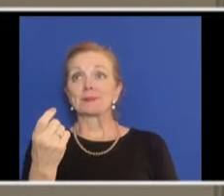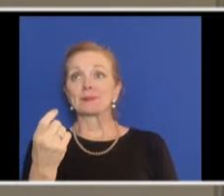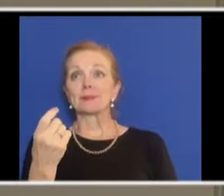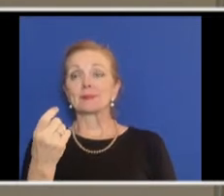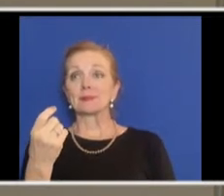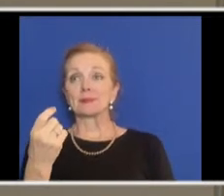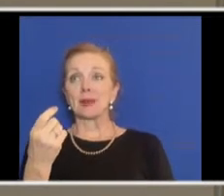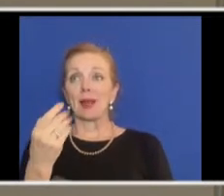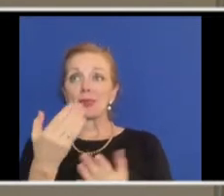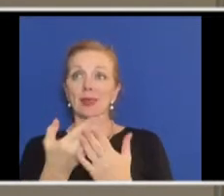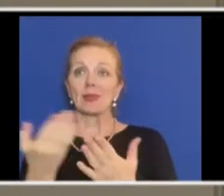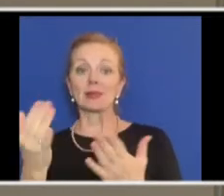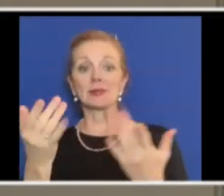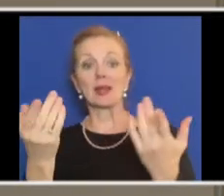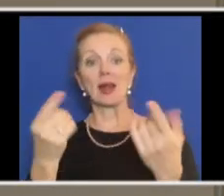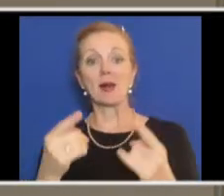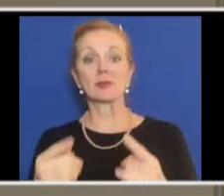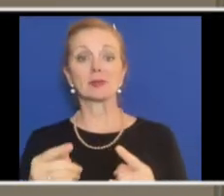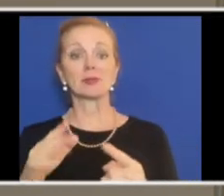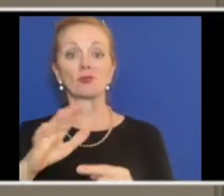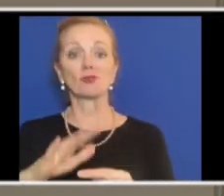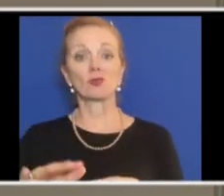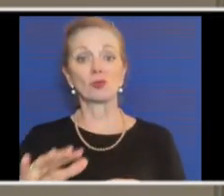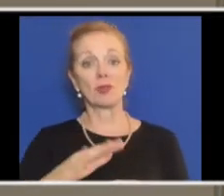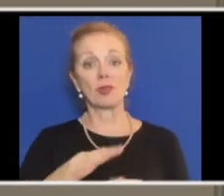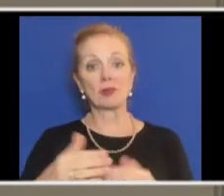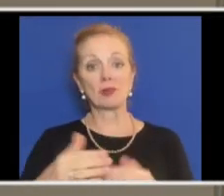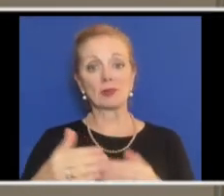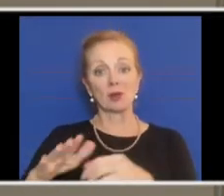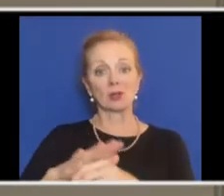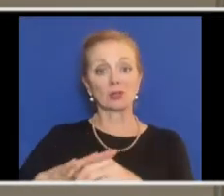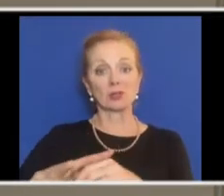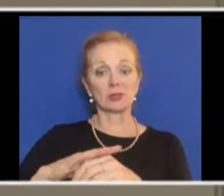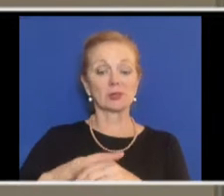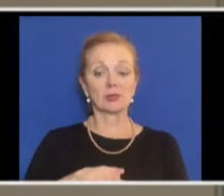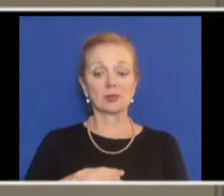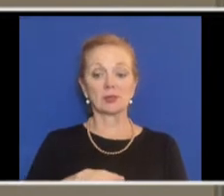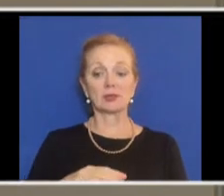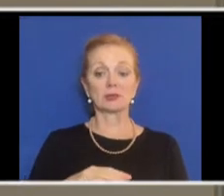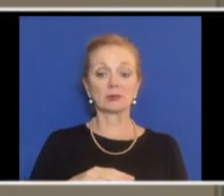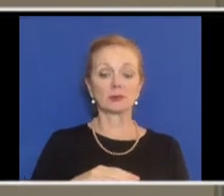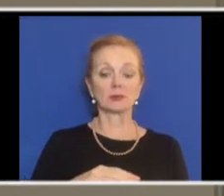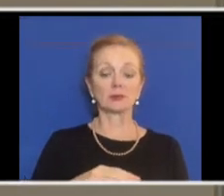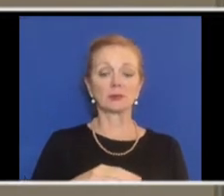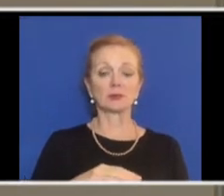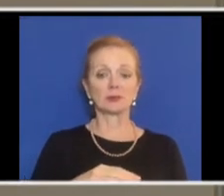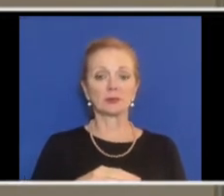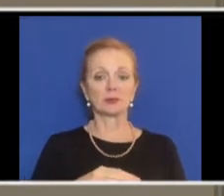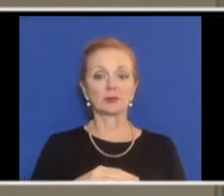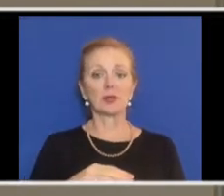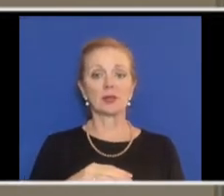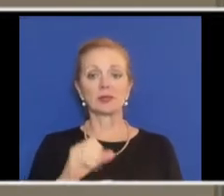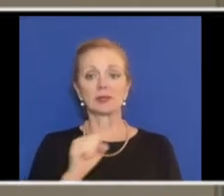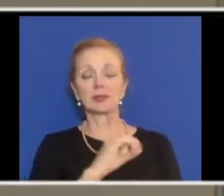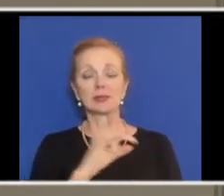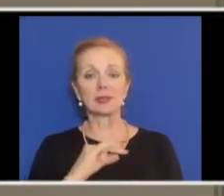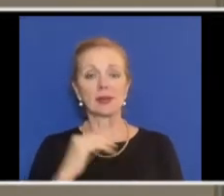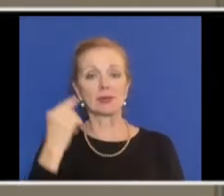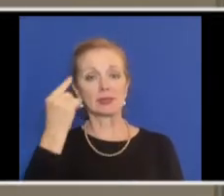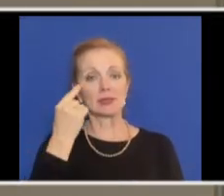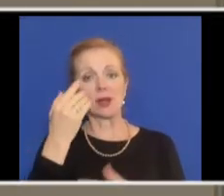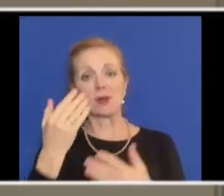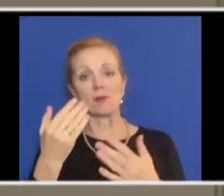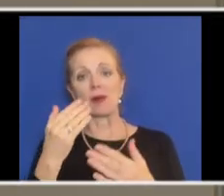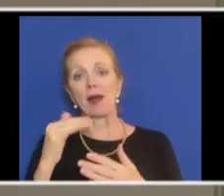some of the things that occur in and around those hotels in those neighborhoods so I think uh staff we should consider how we might have